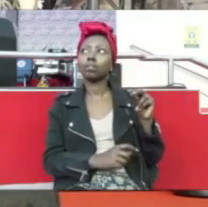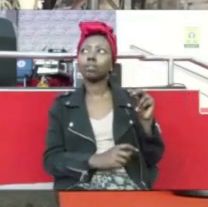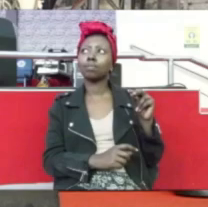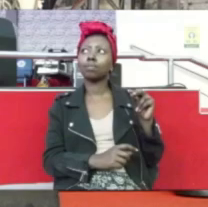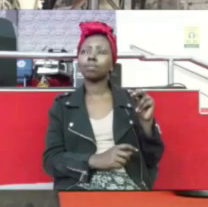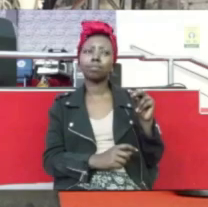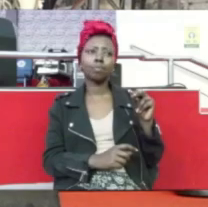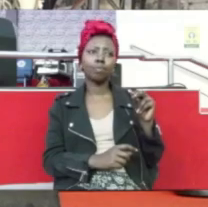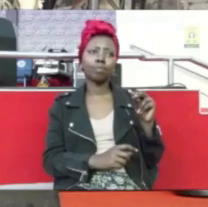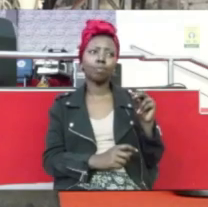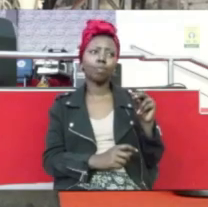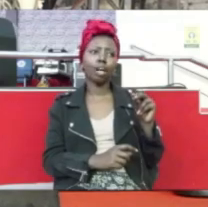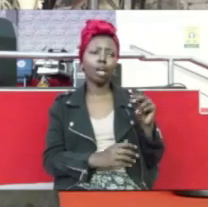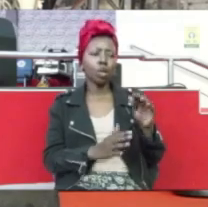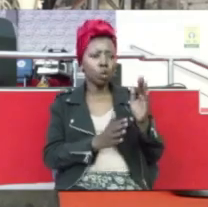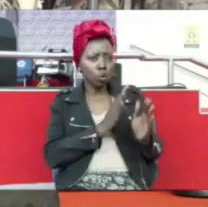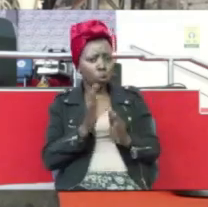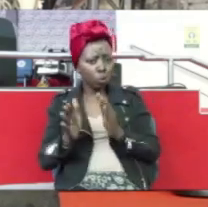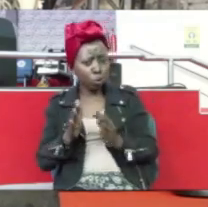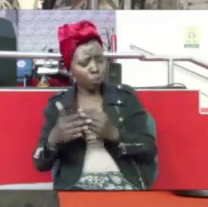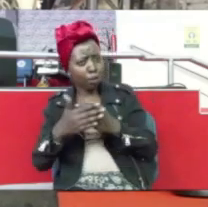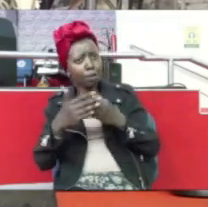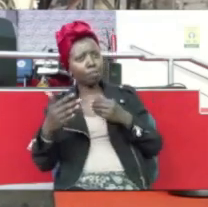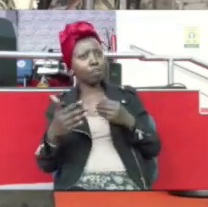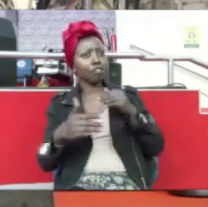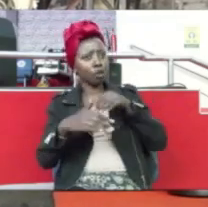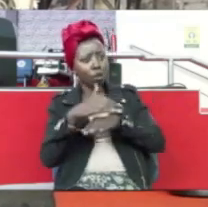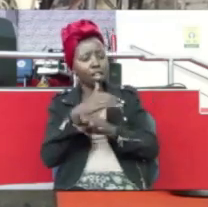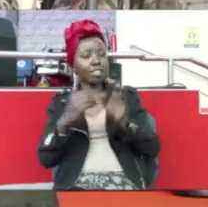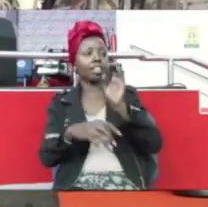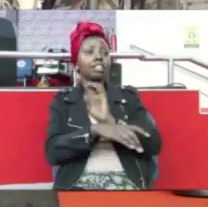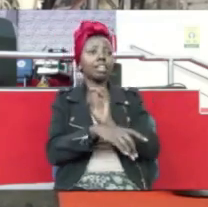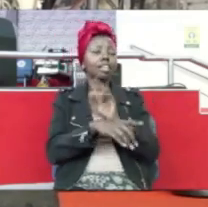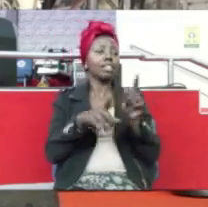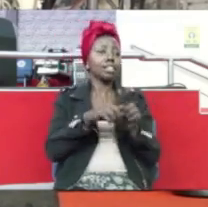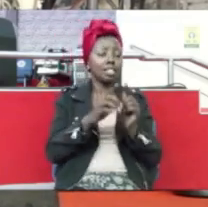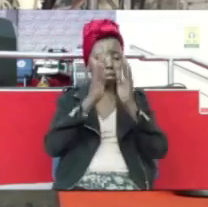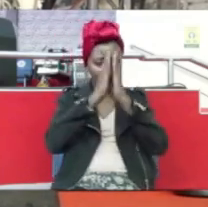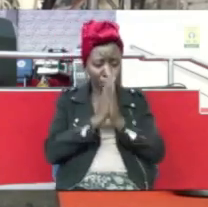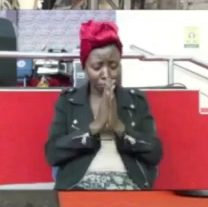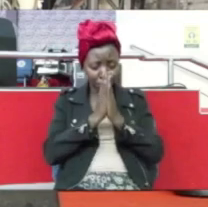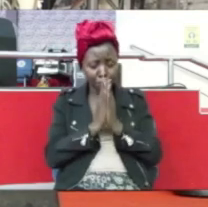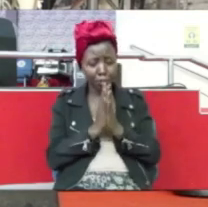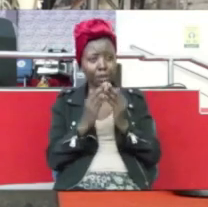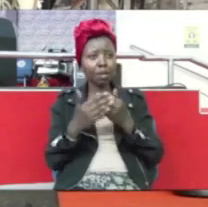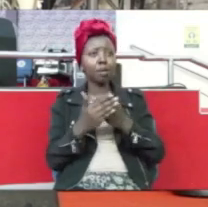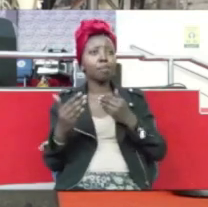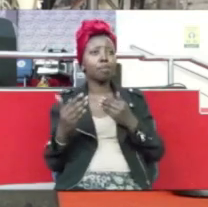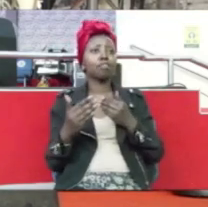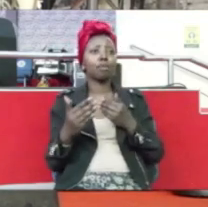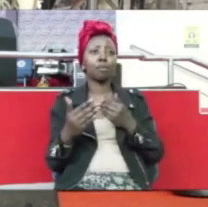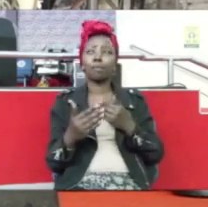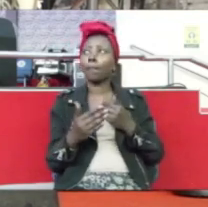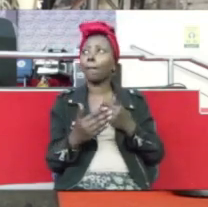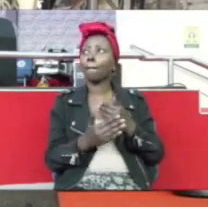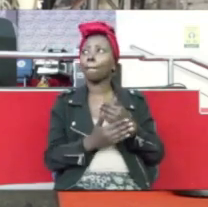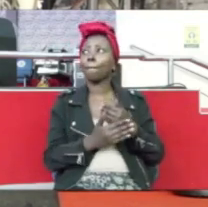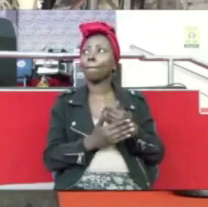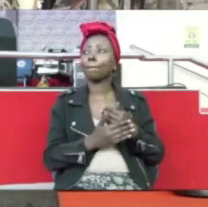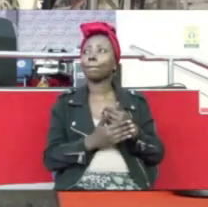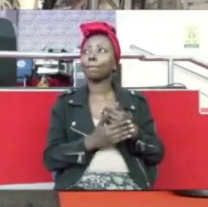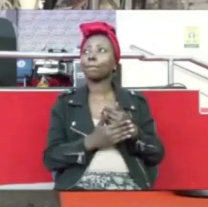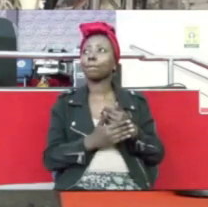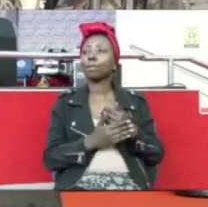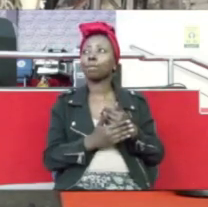have purposed before you came, you even prayed about it. Ni kitu unastahili kuwa umeamua kabla kuja hata ukaomba juu